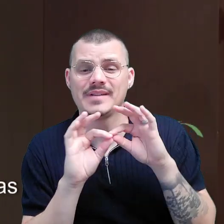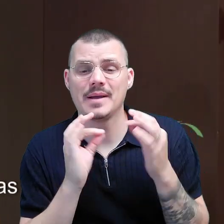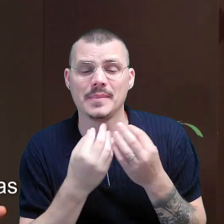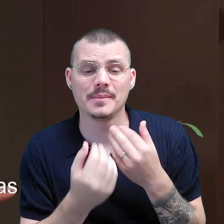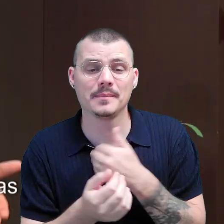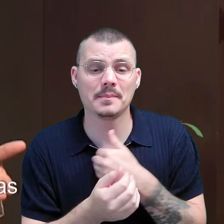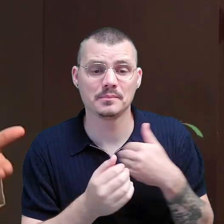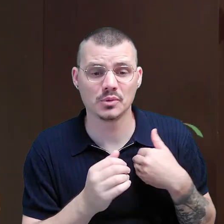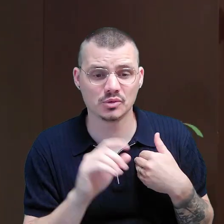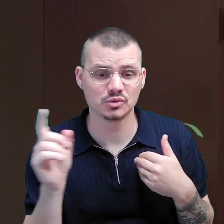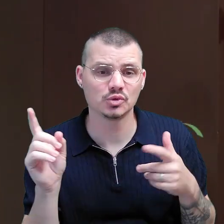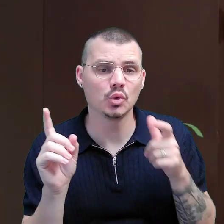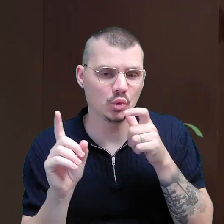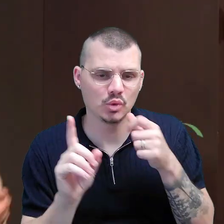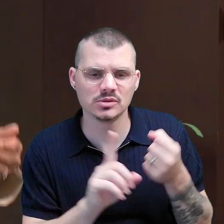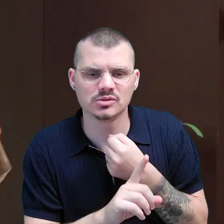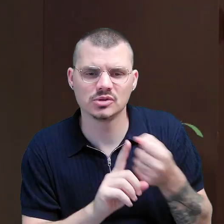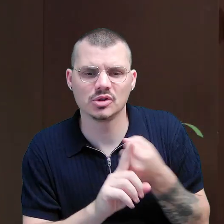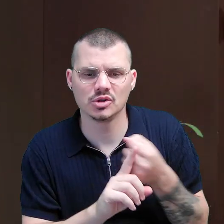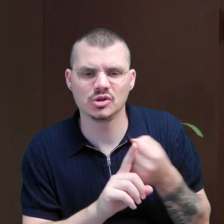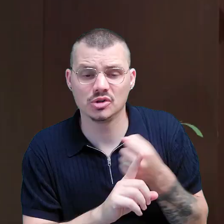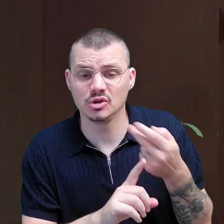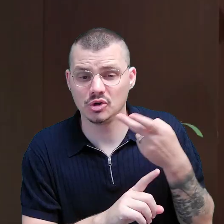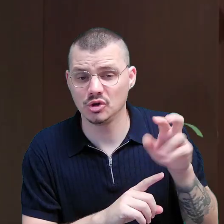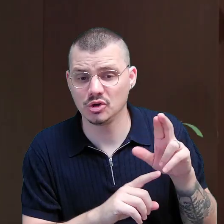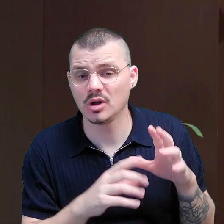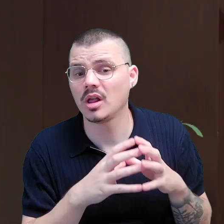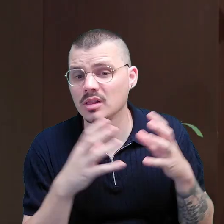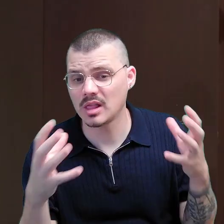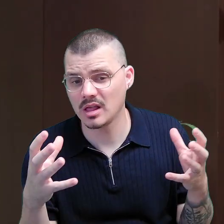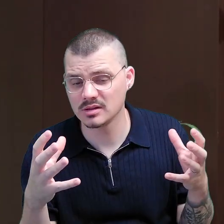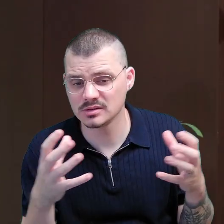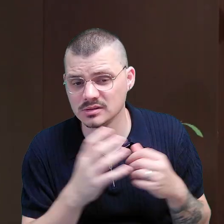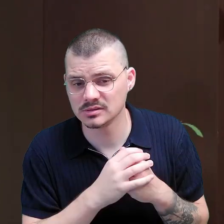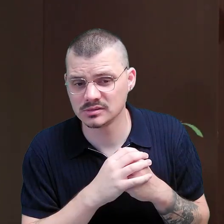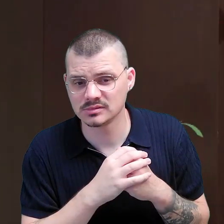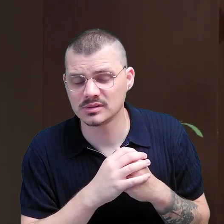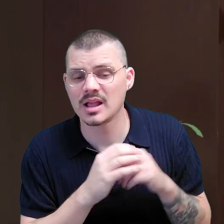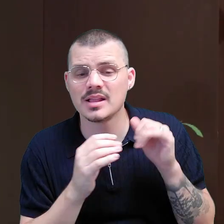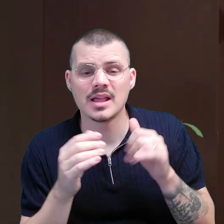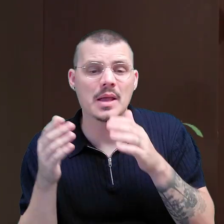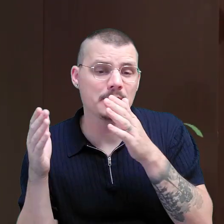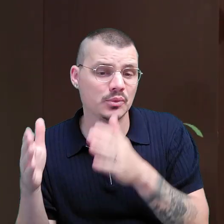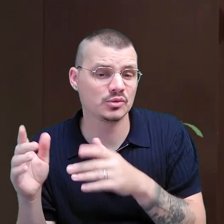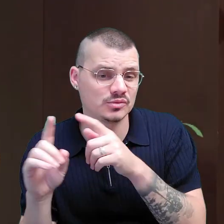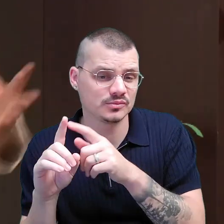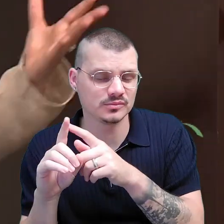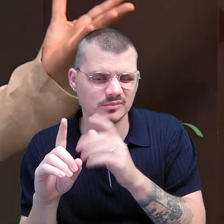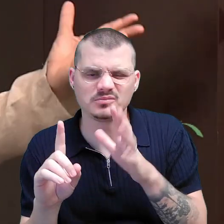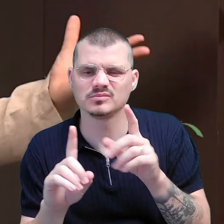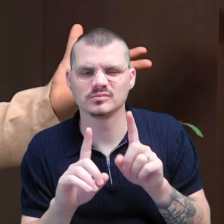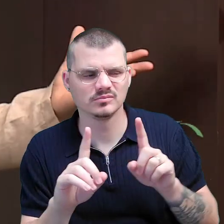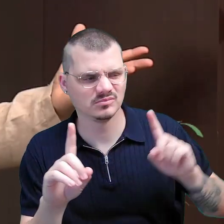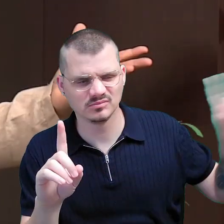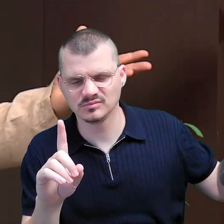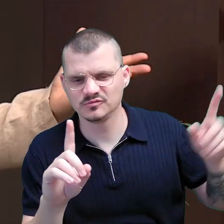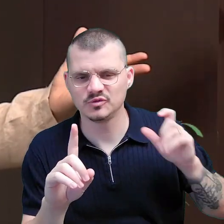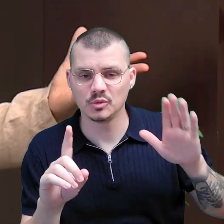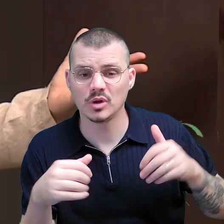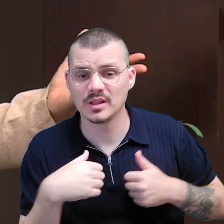member that was assaulting her a lot. That person was removed from her